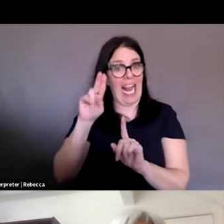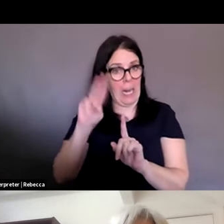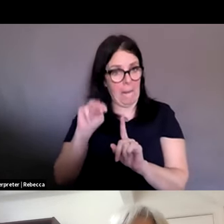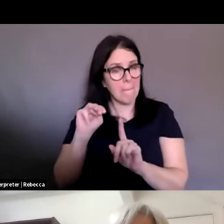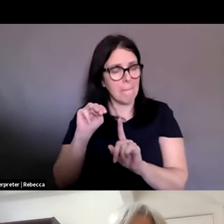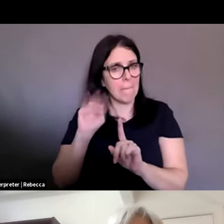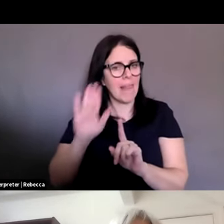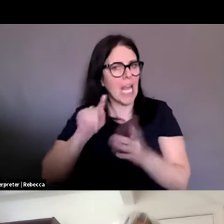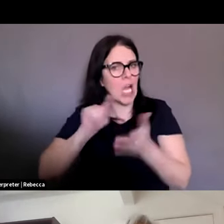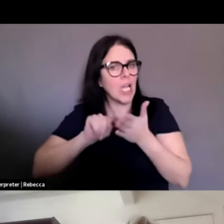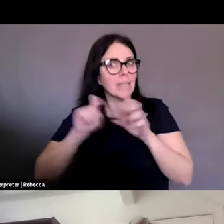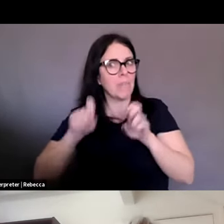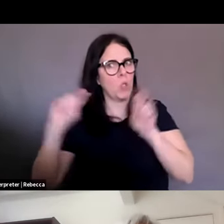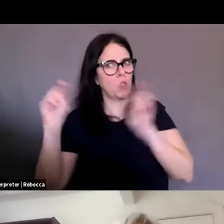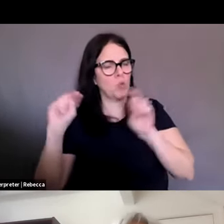and in response to